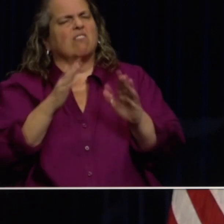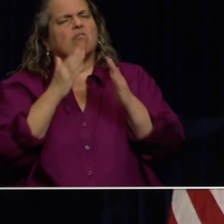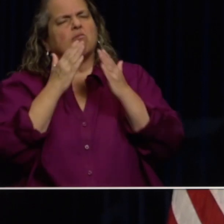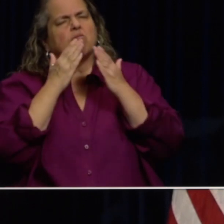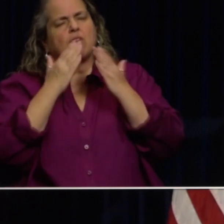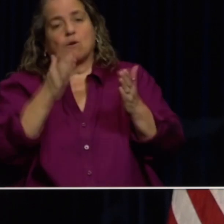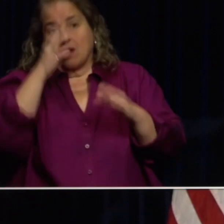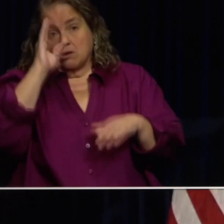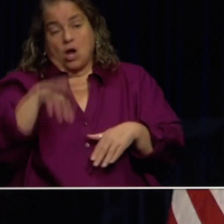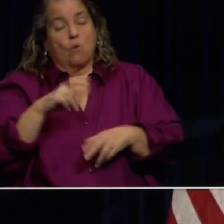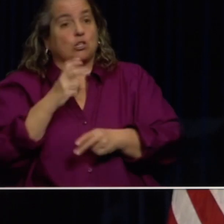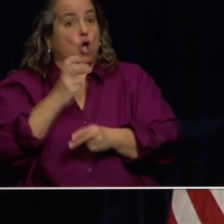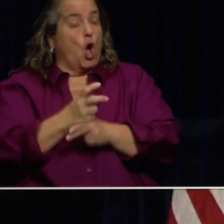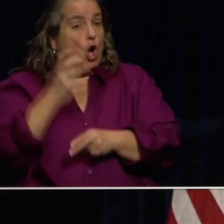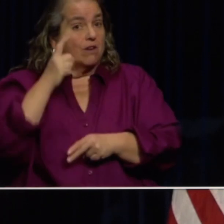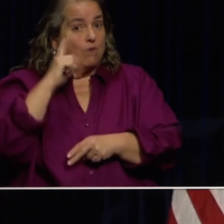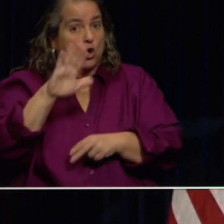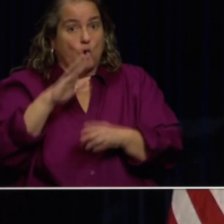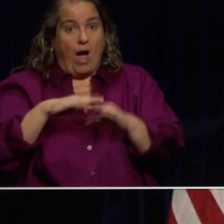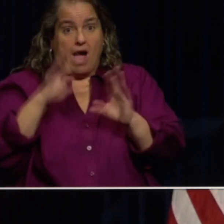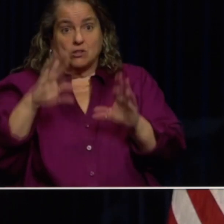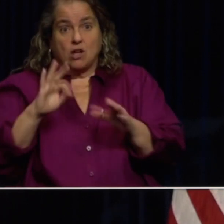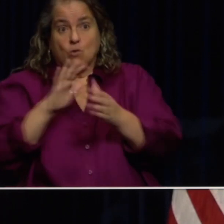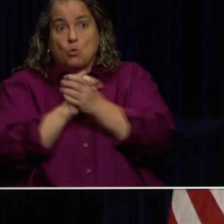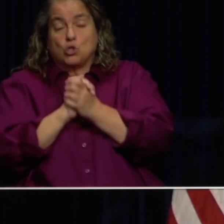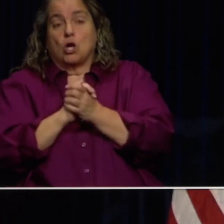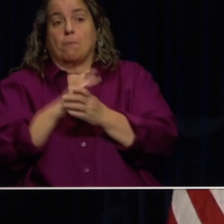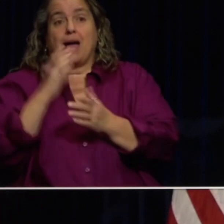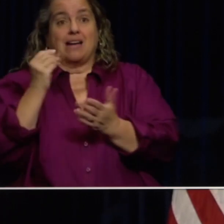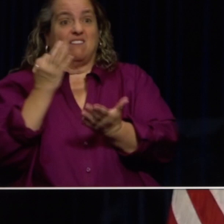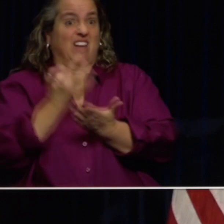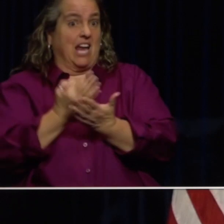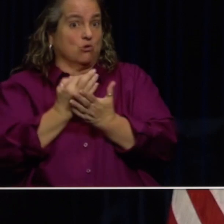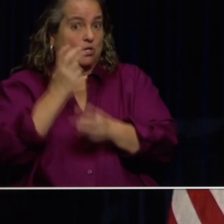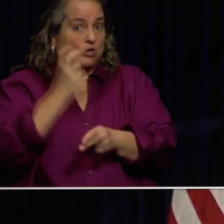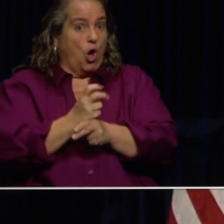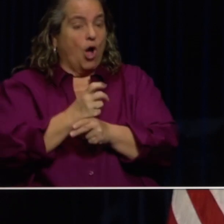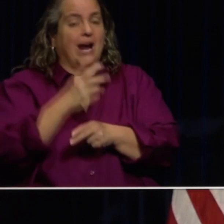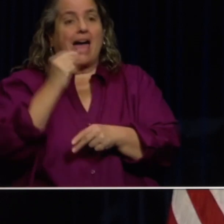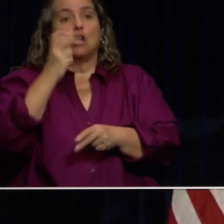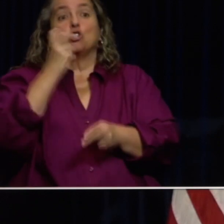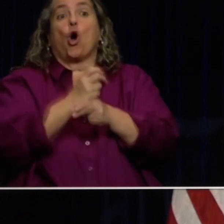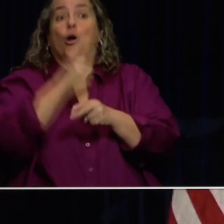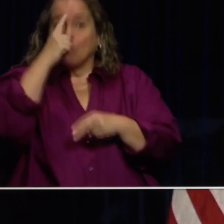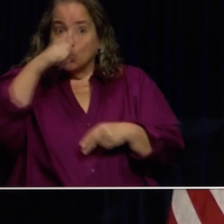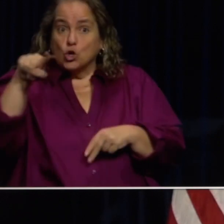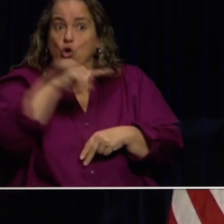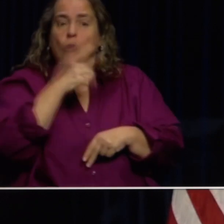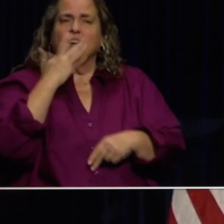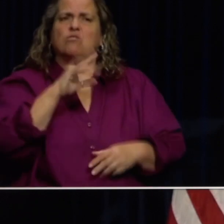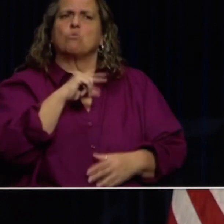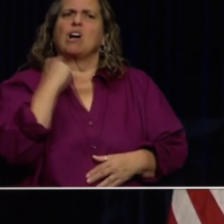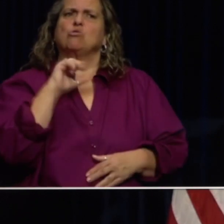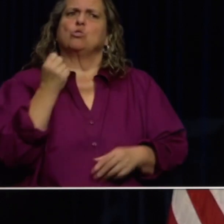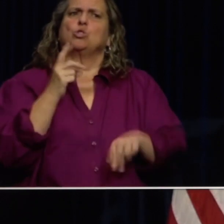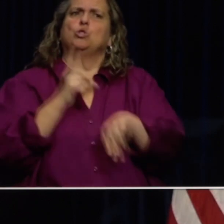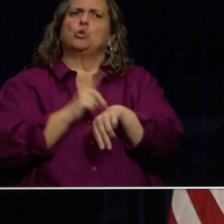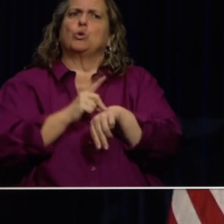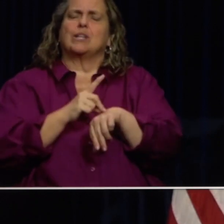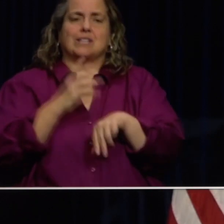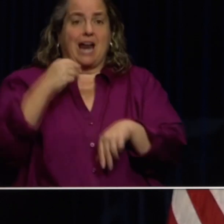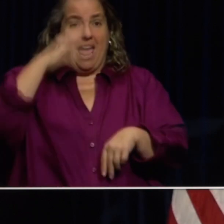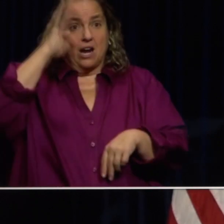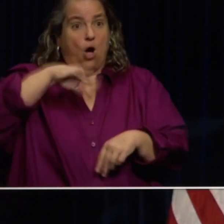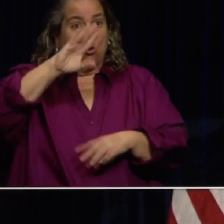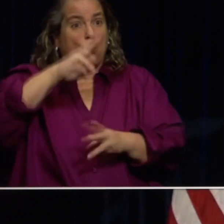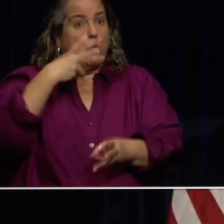house of worship financially. I know it's a hardship on what you view as your pastoral duties. I know that this has turned our entire world,